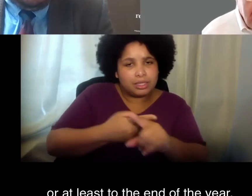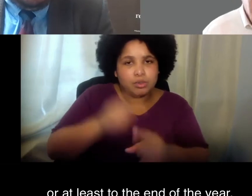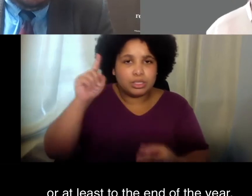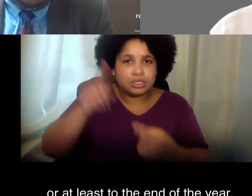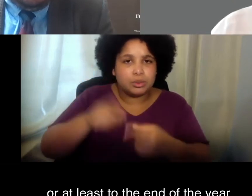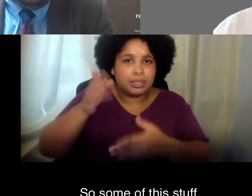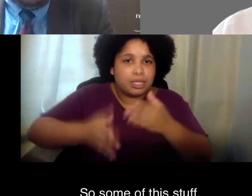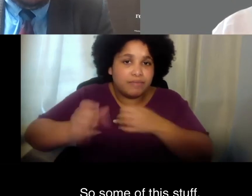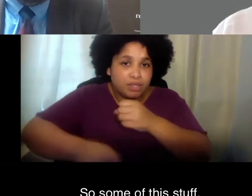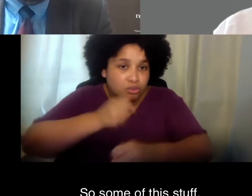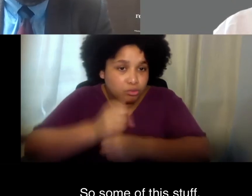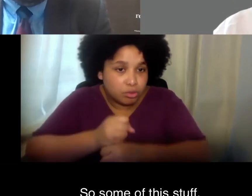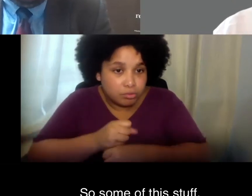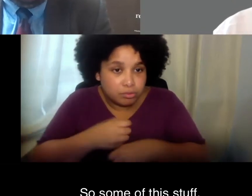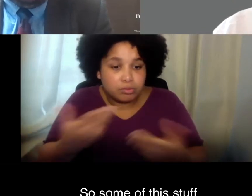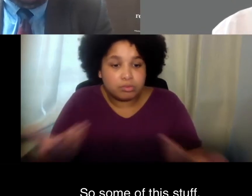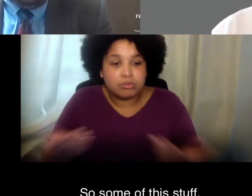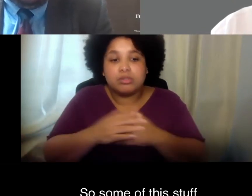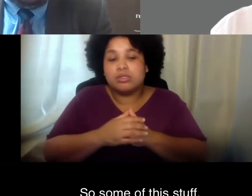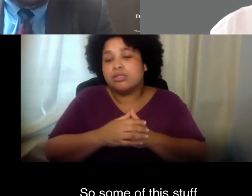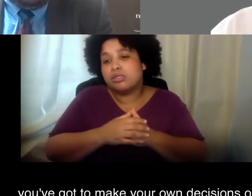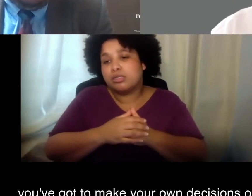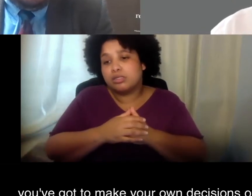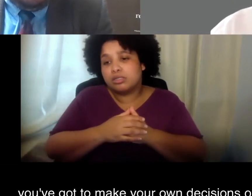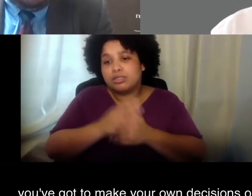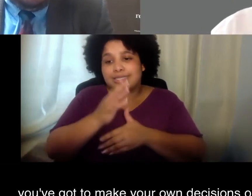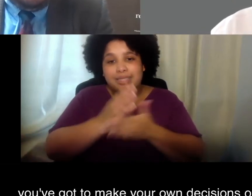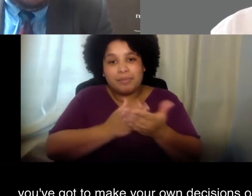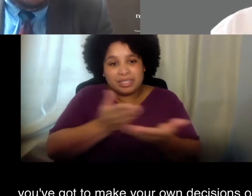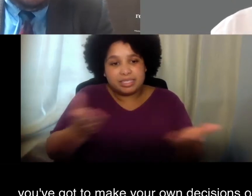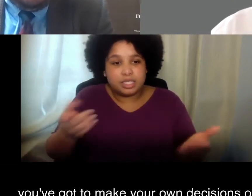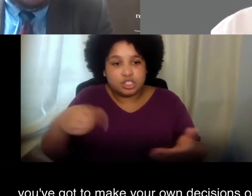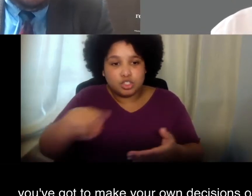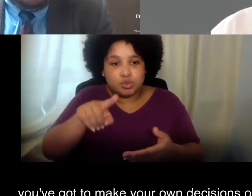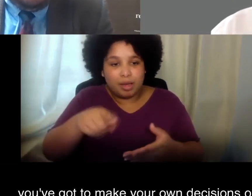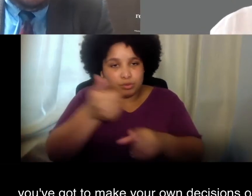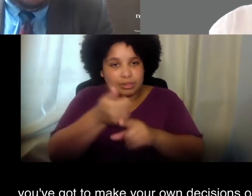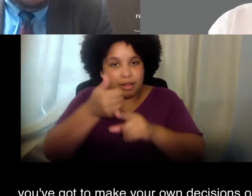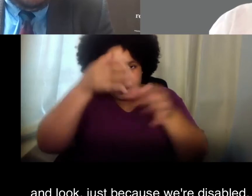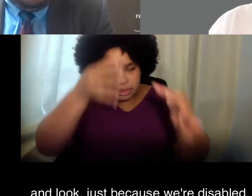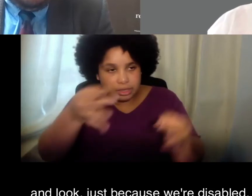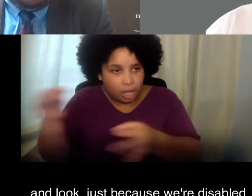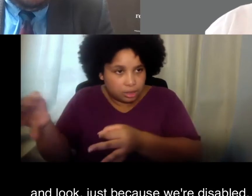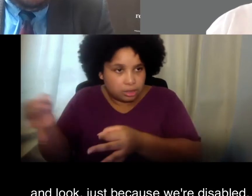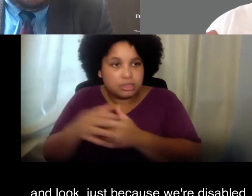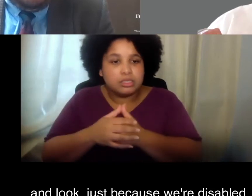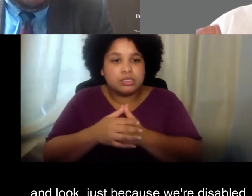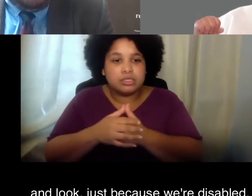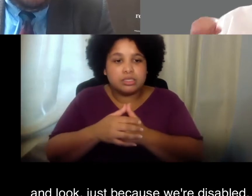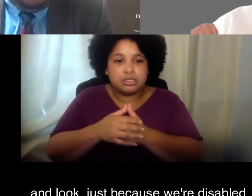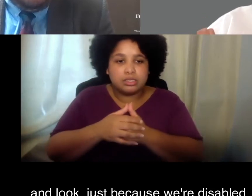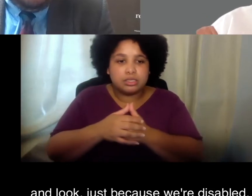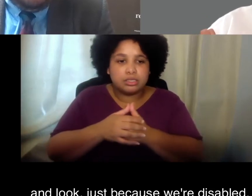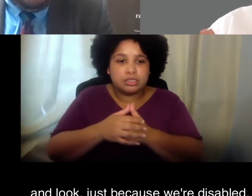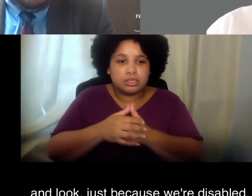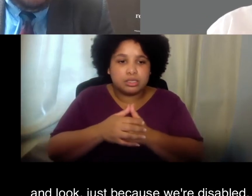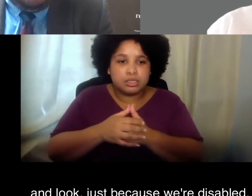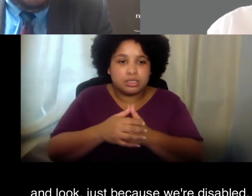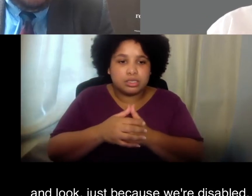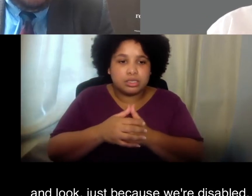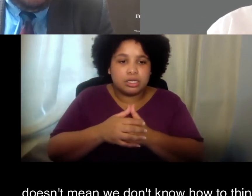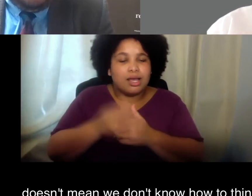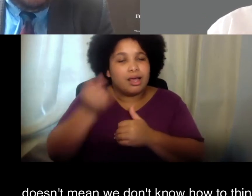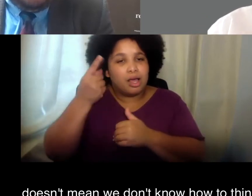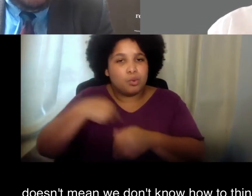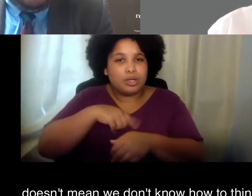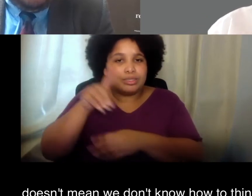year. So some of this stuff, you've got to make your own decision on. And look, just because we're